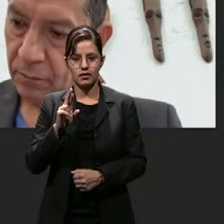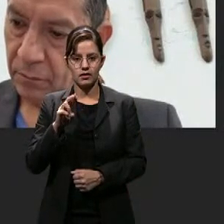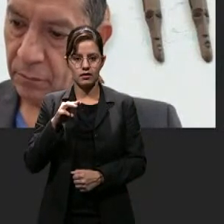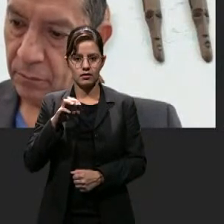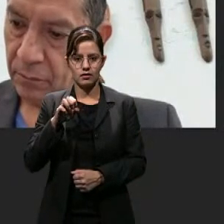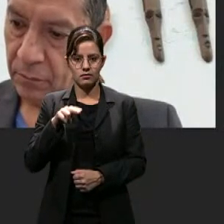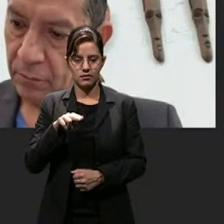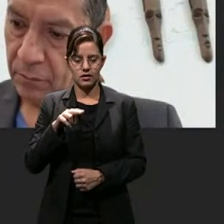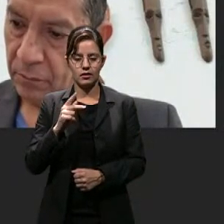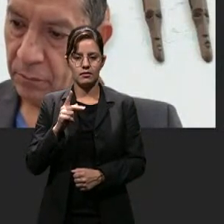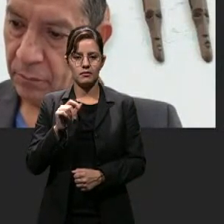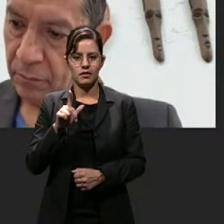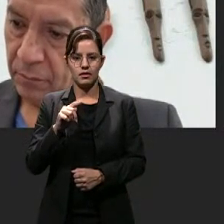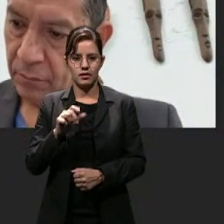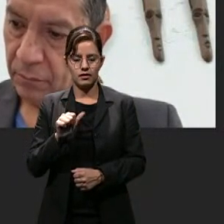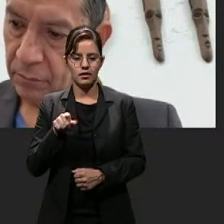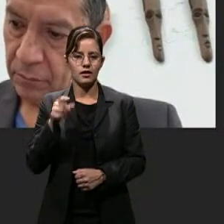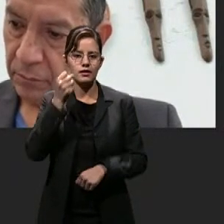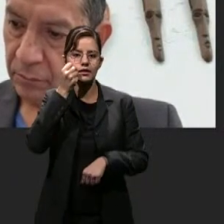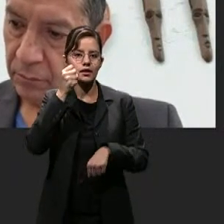Mari Carmen Plata.